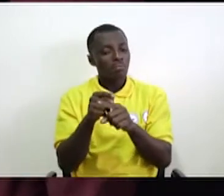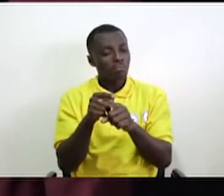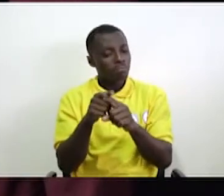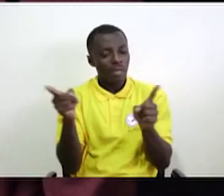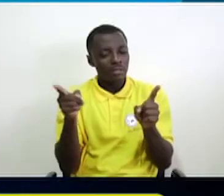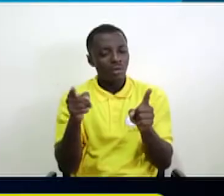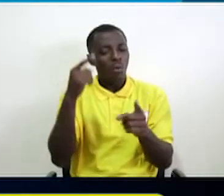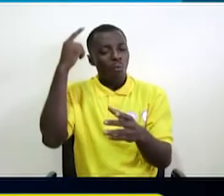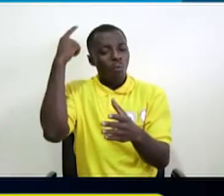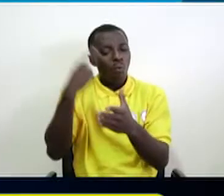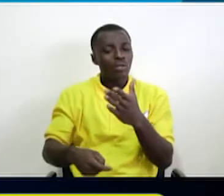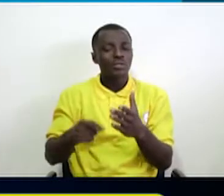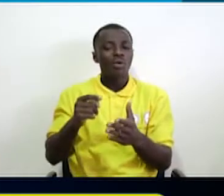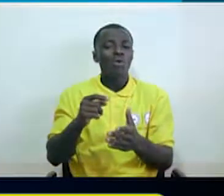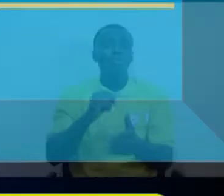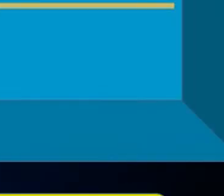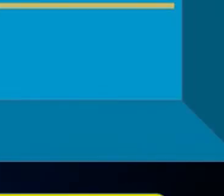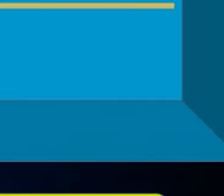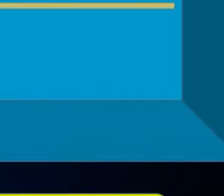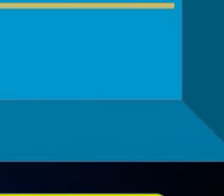the devil. He is no match for us.